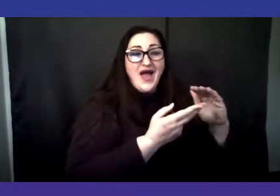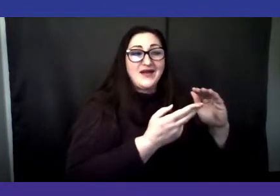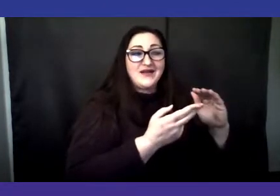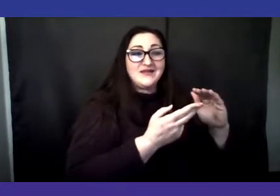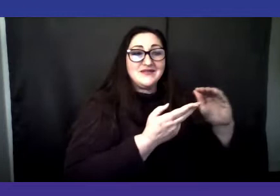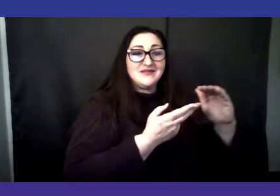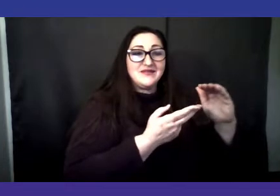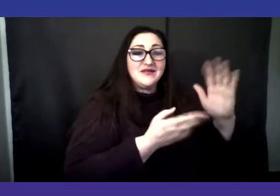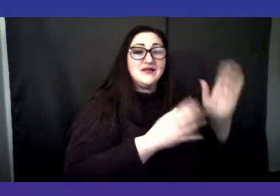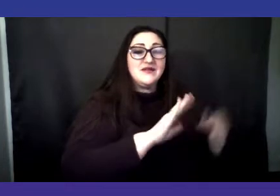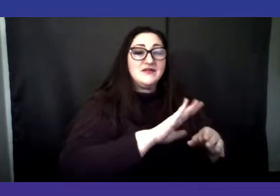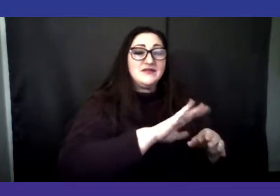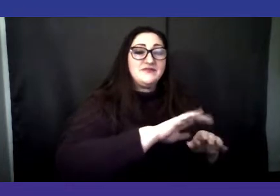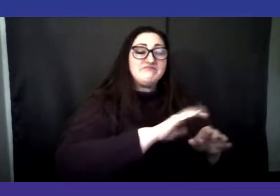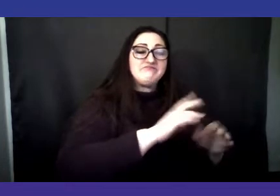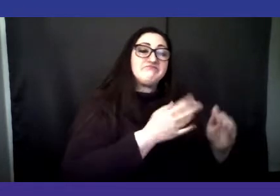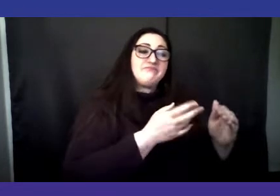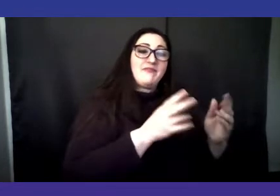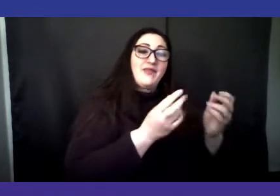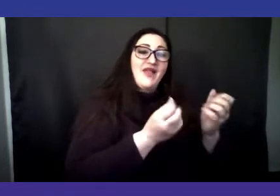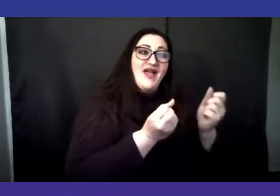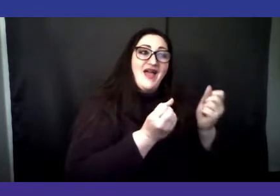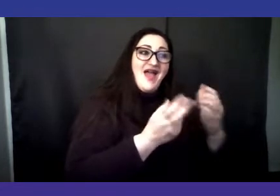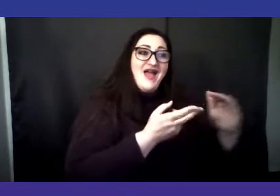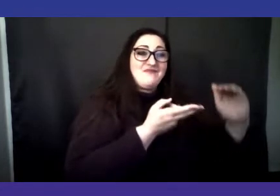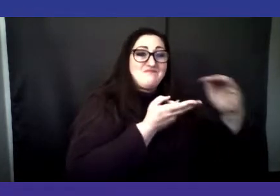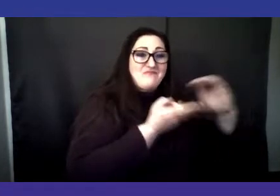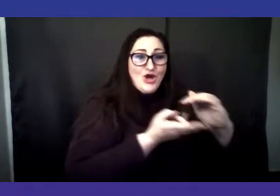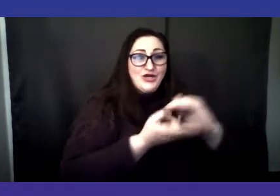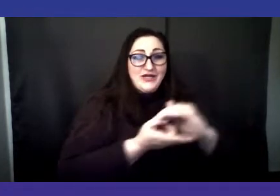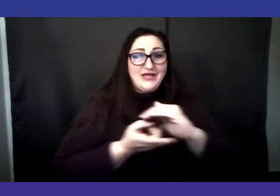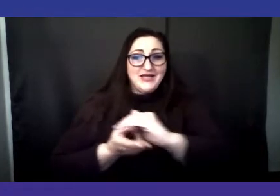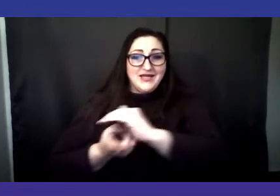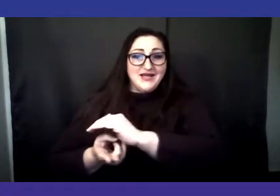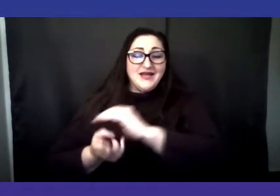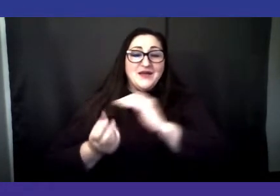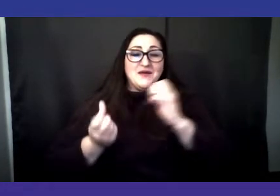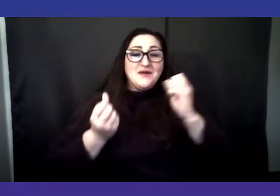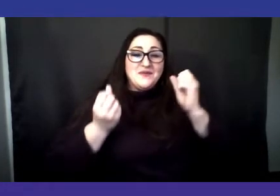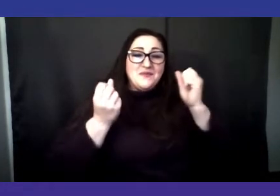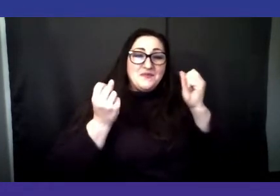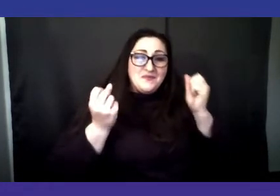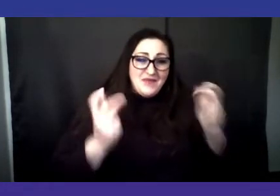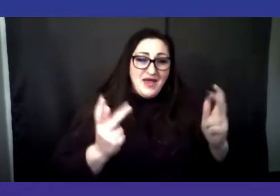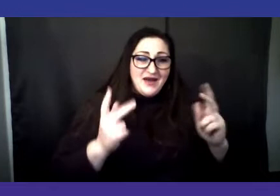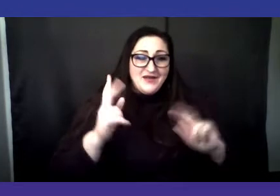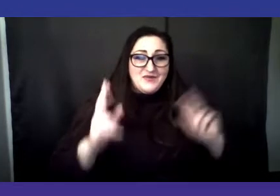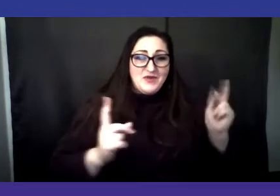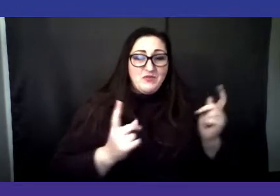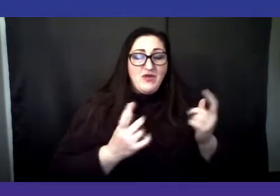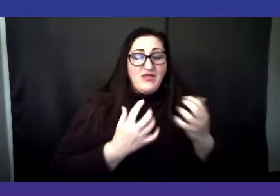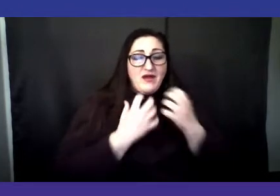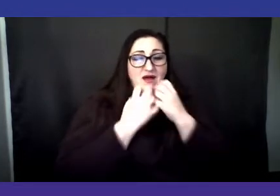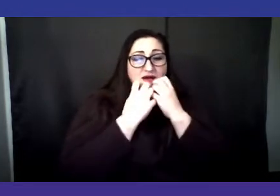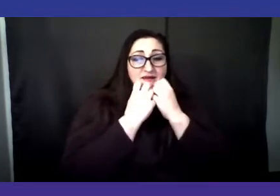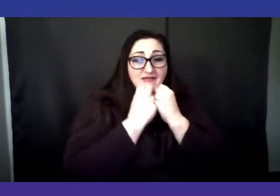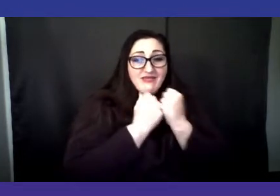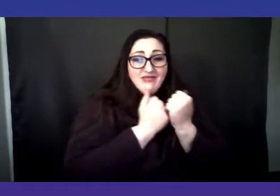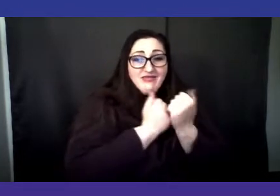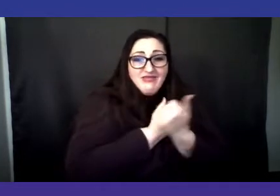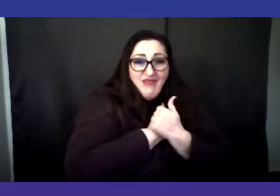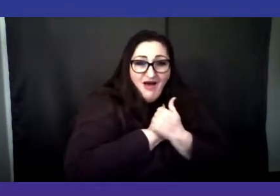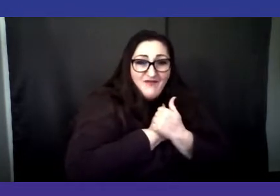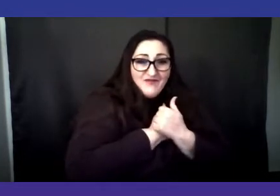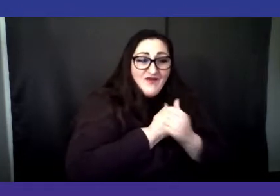whom I love. And so they will then become ancestors. Then they